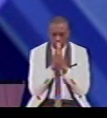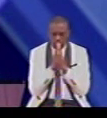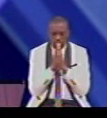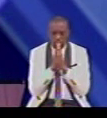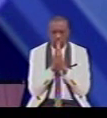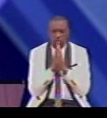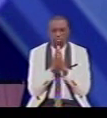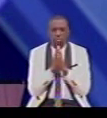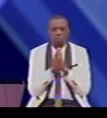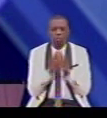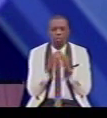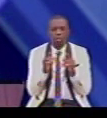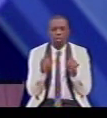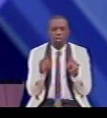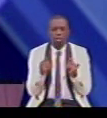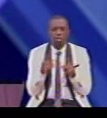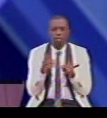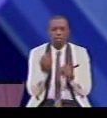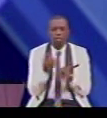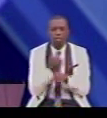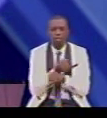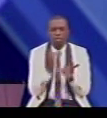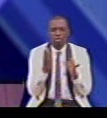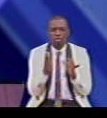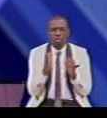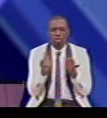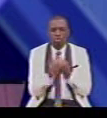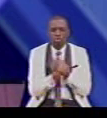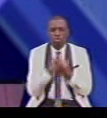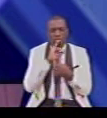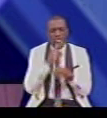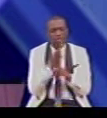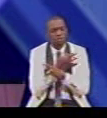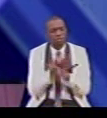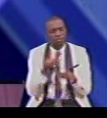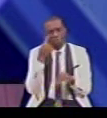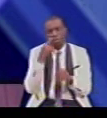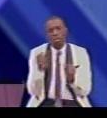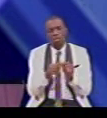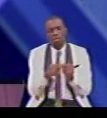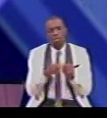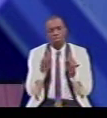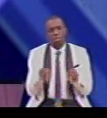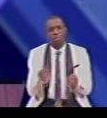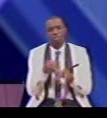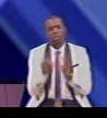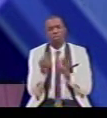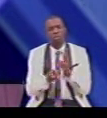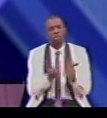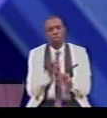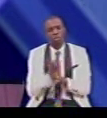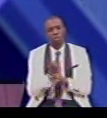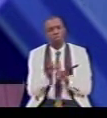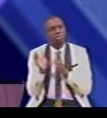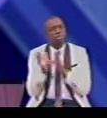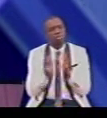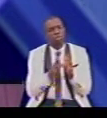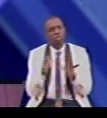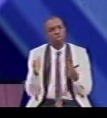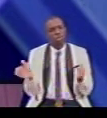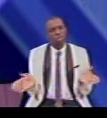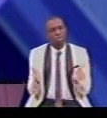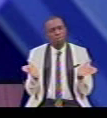is still free for all everywhere in the world and he's still calling on all look unto me and be